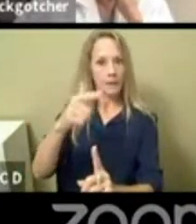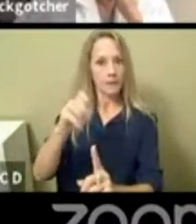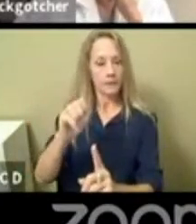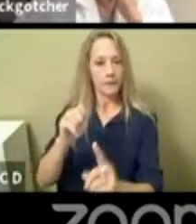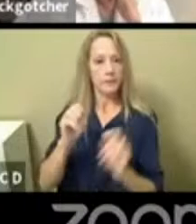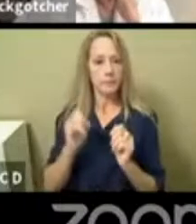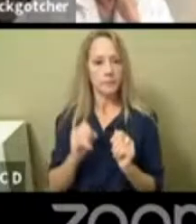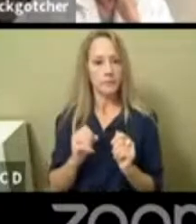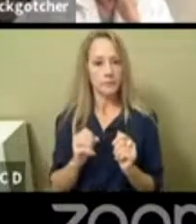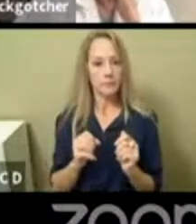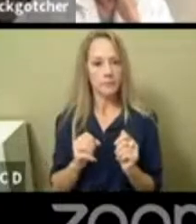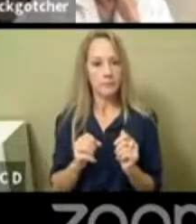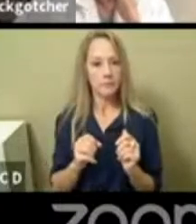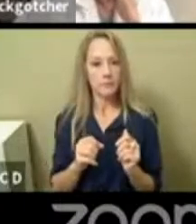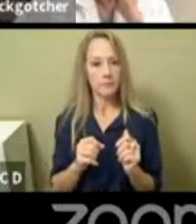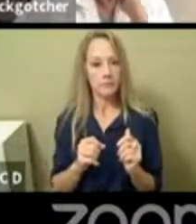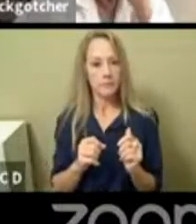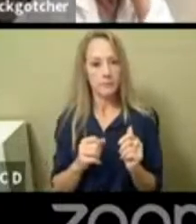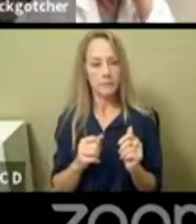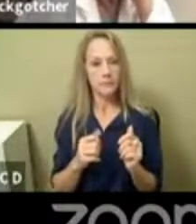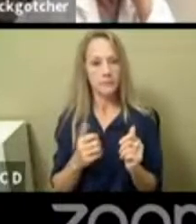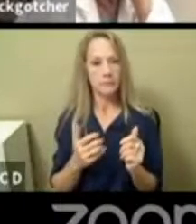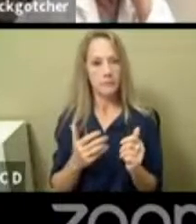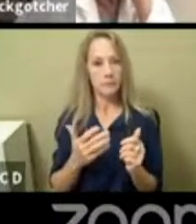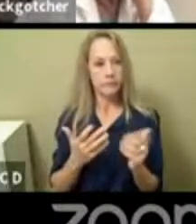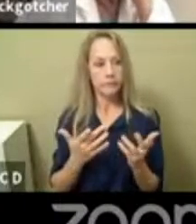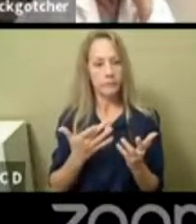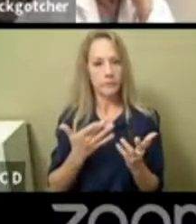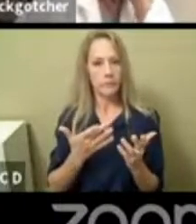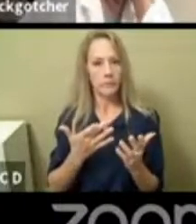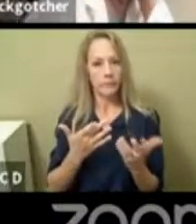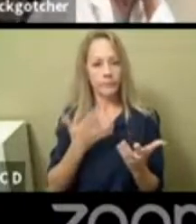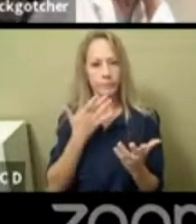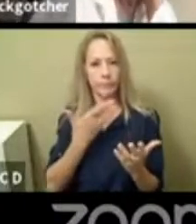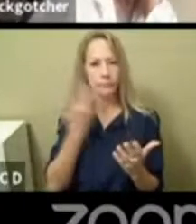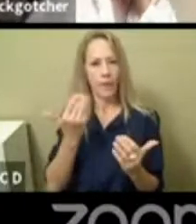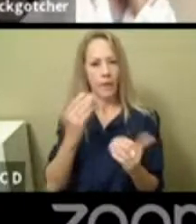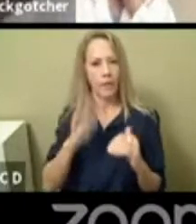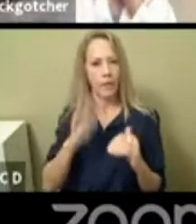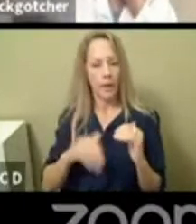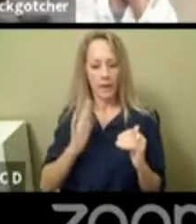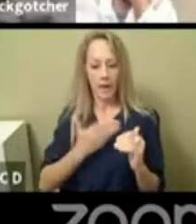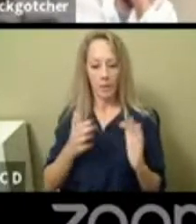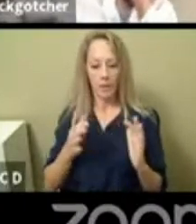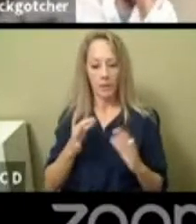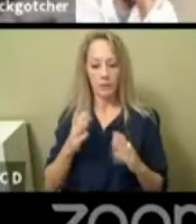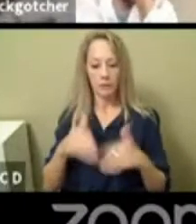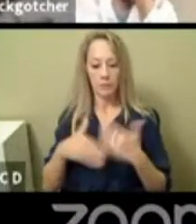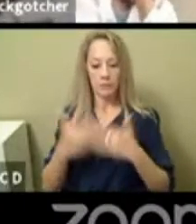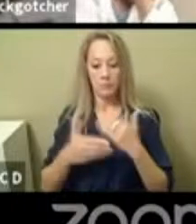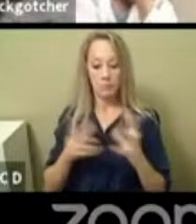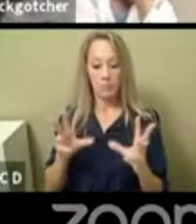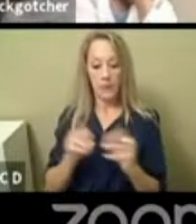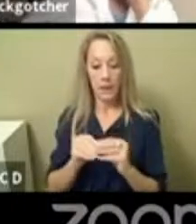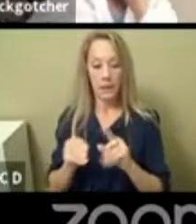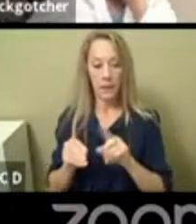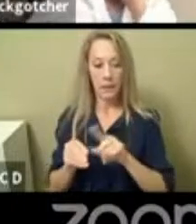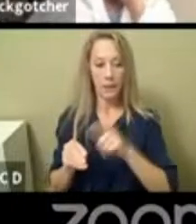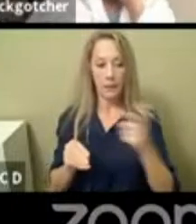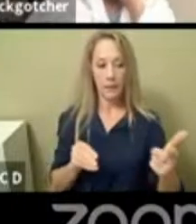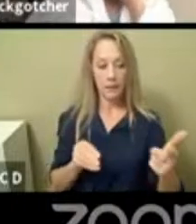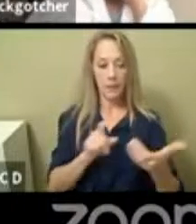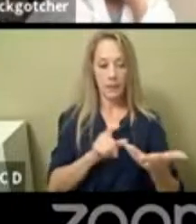being constructed based on however our meeting went? Is there, I mean, is it something we write? Is it something that